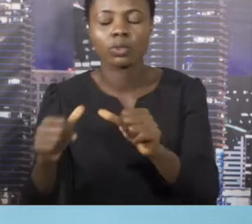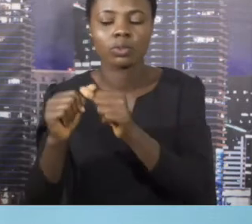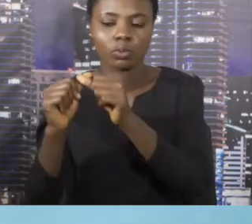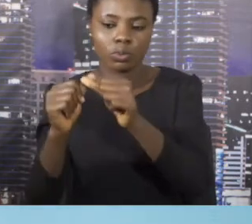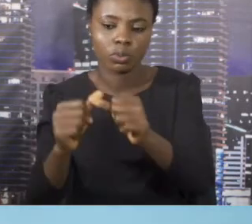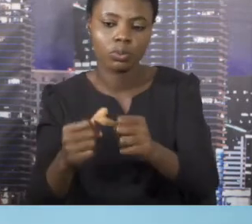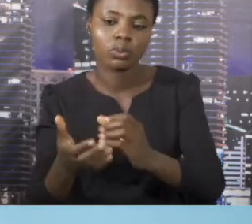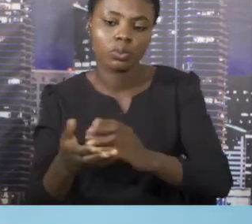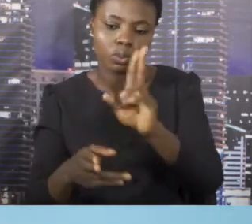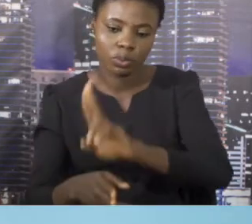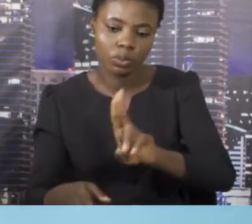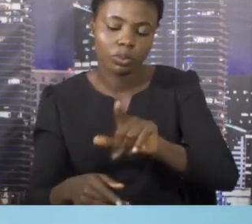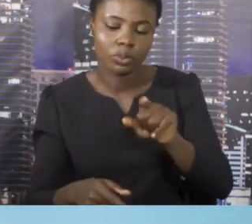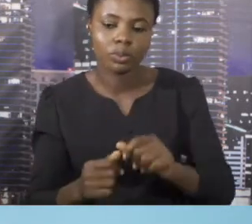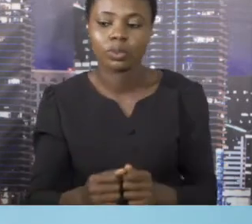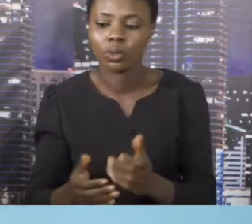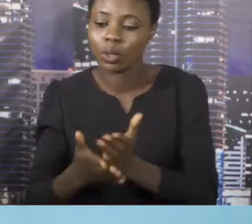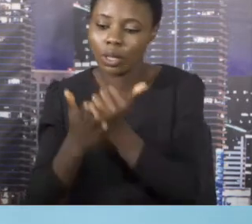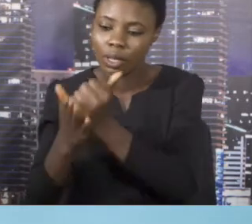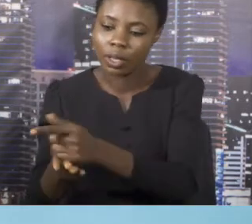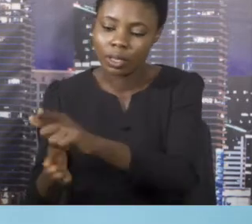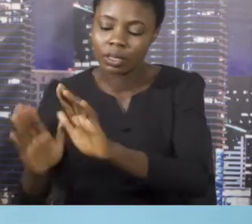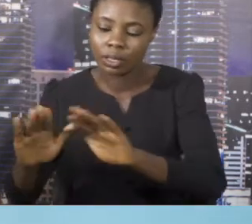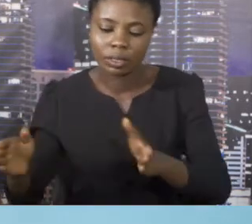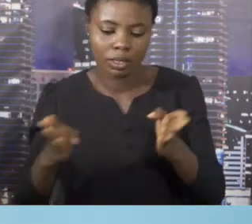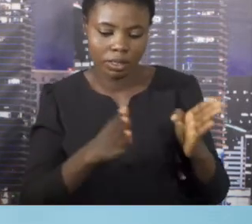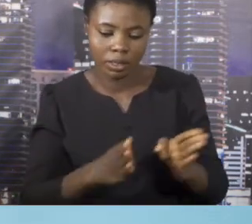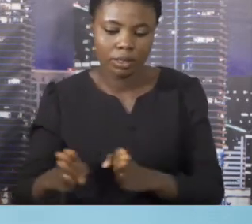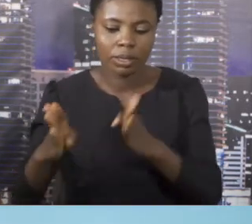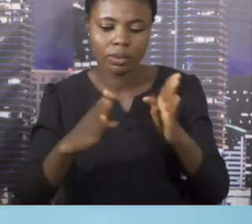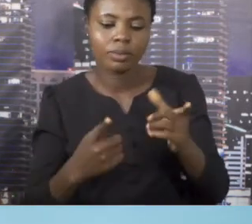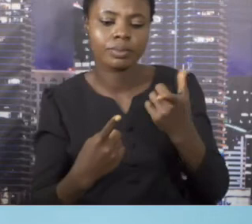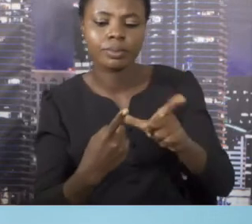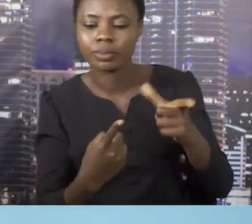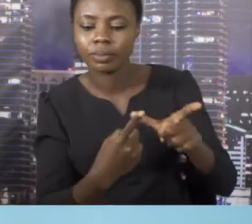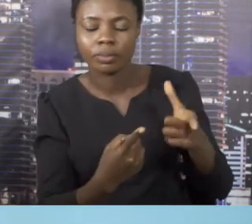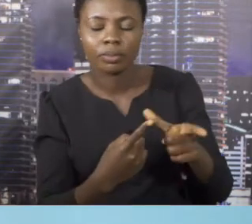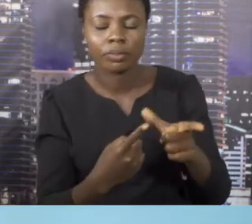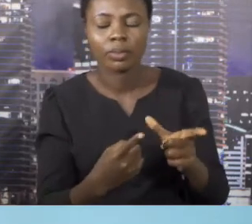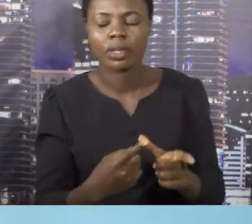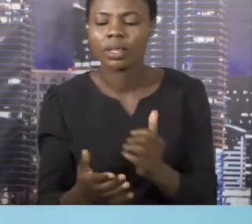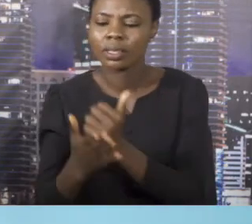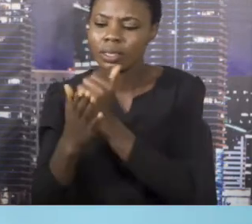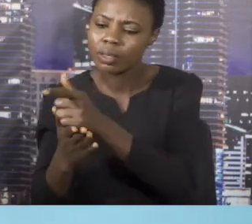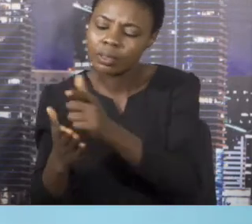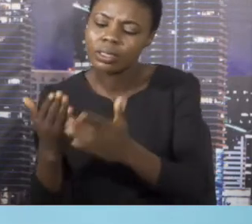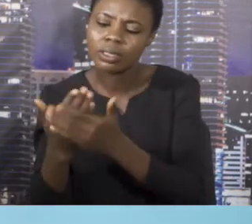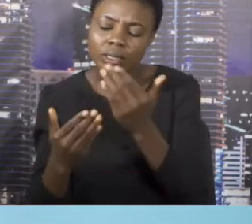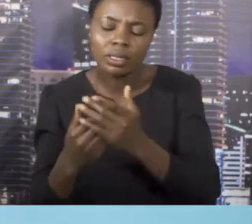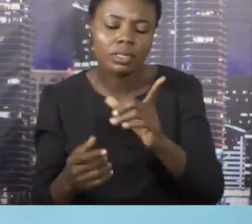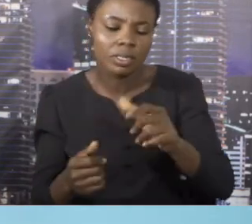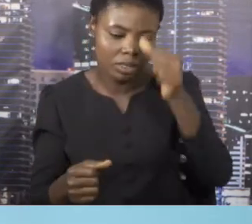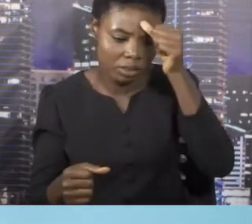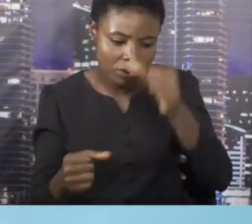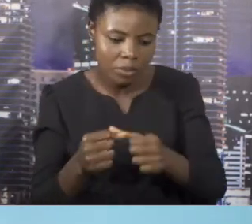So the child can arrange letters. It is very multisensory, very hands-on. It makes it easier for them to remember what